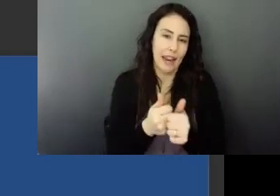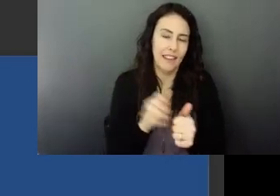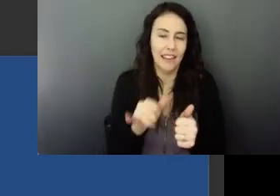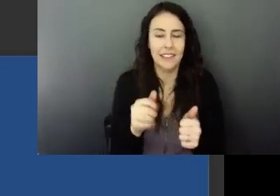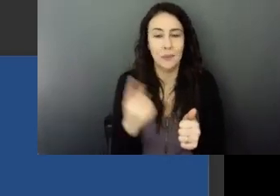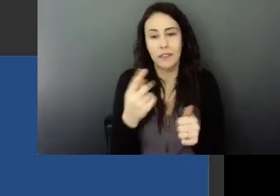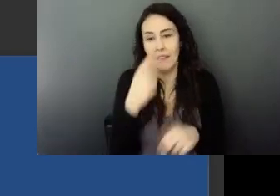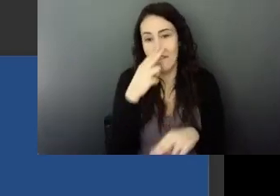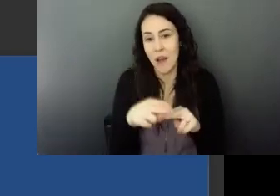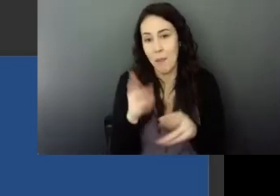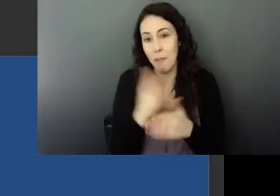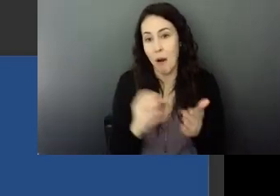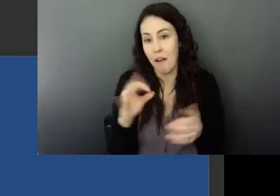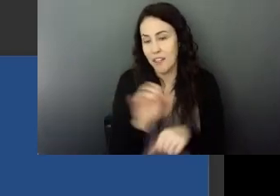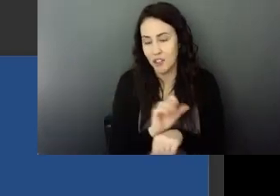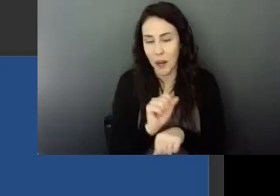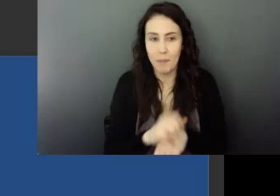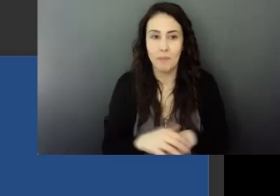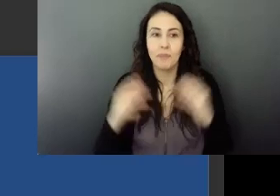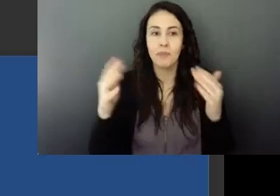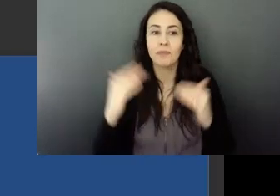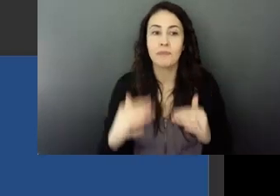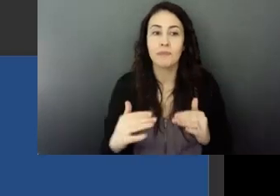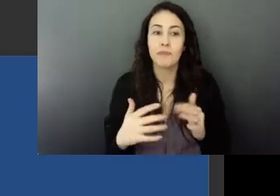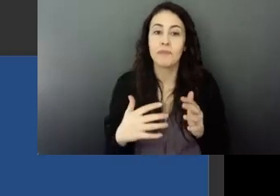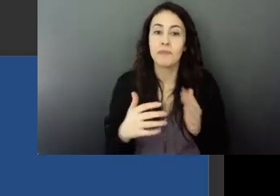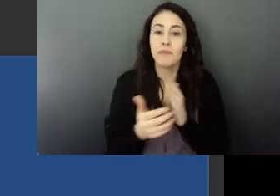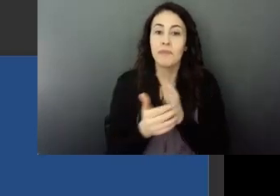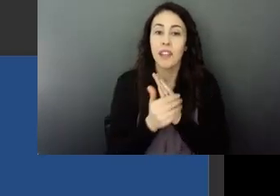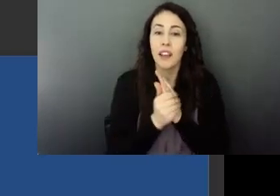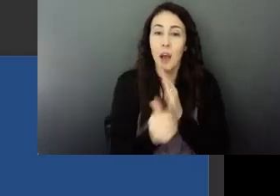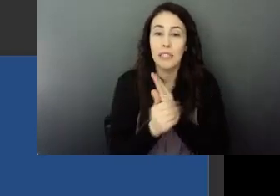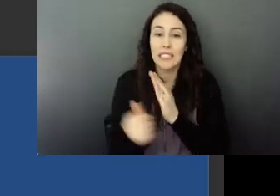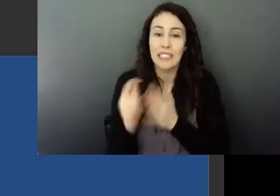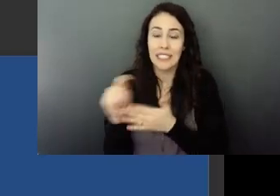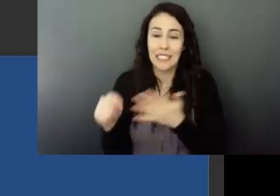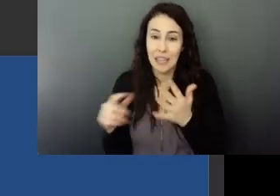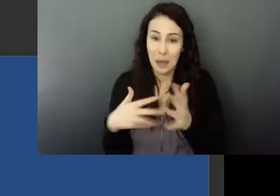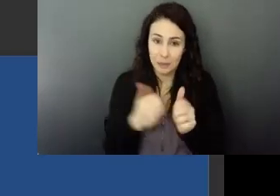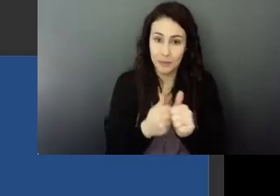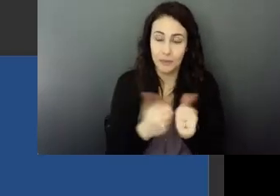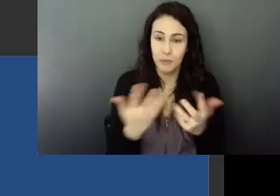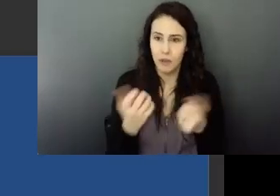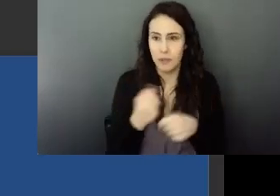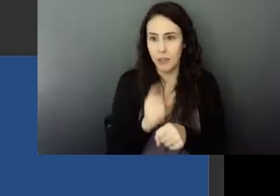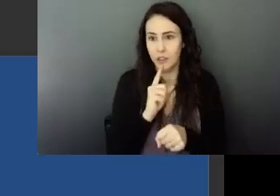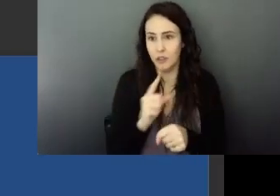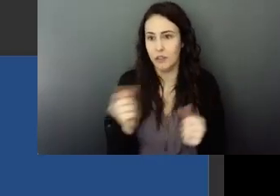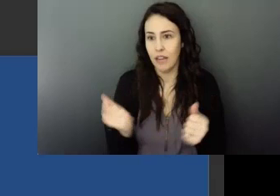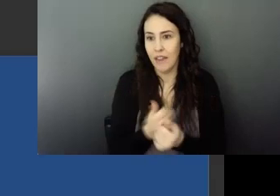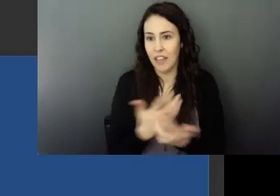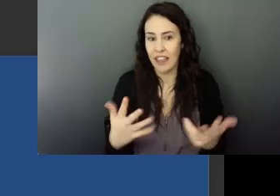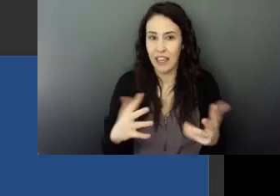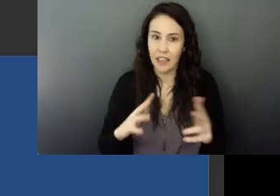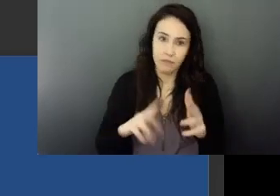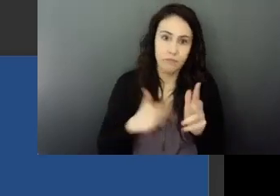job. Competency updates. We want to make sure everything's up to date with our